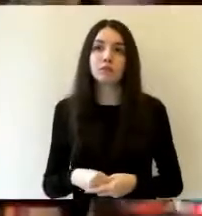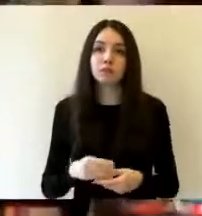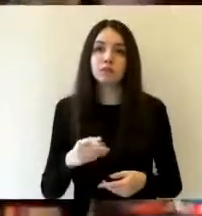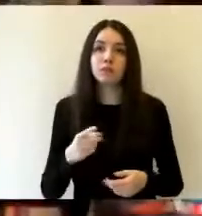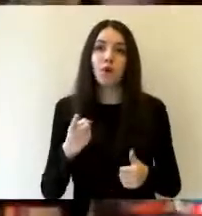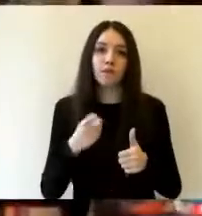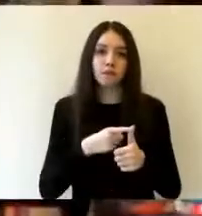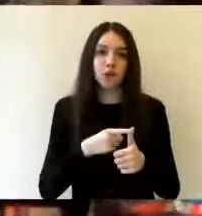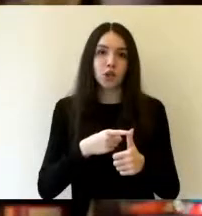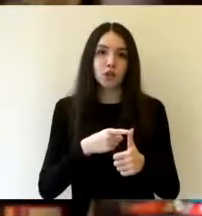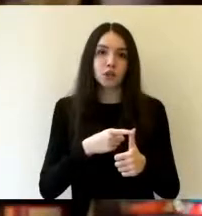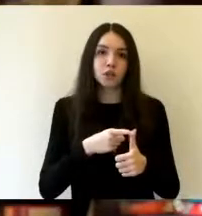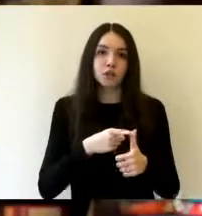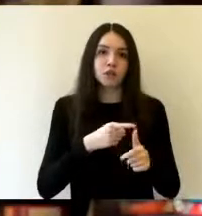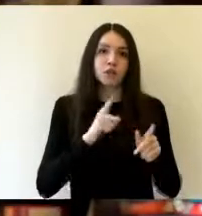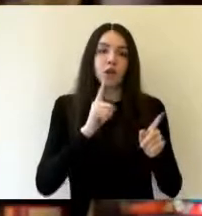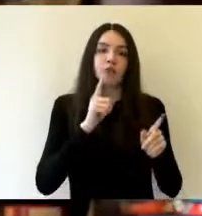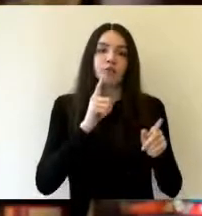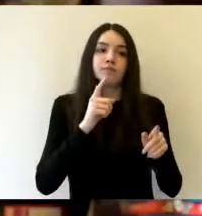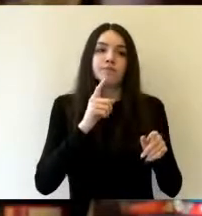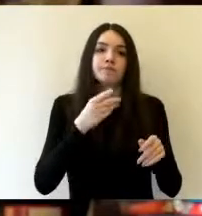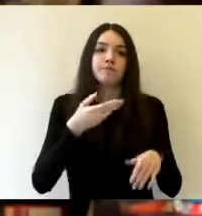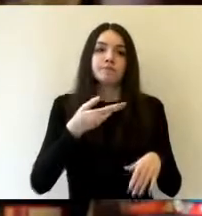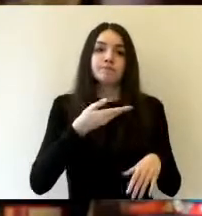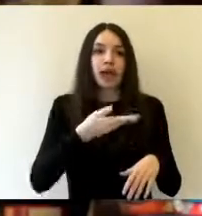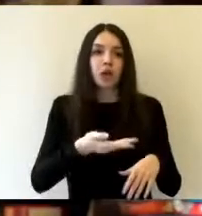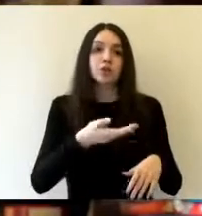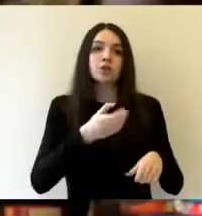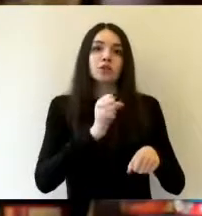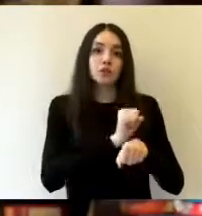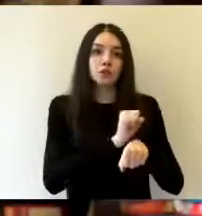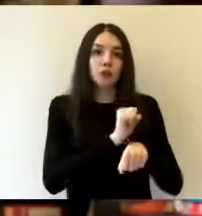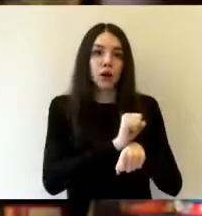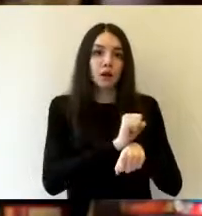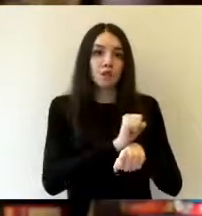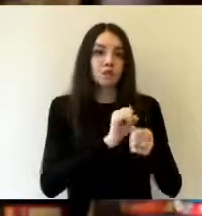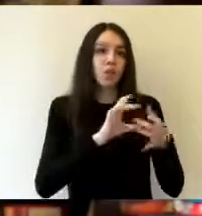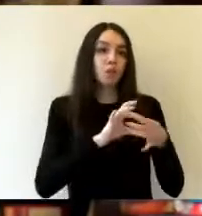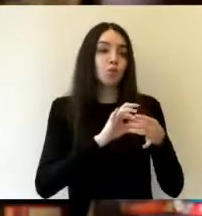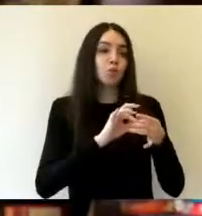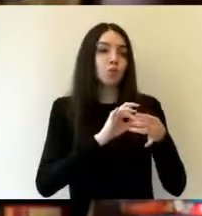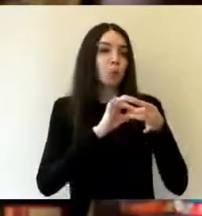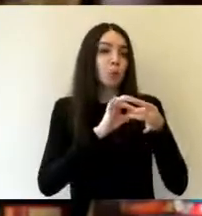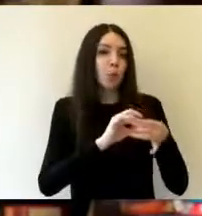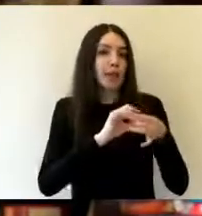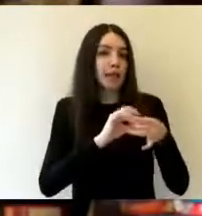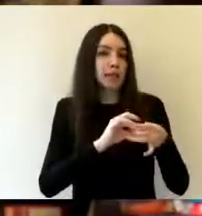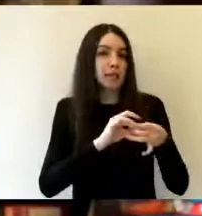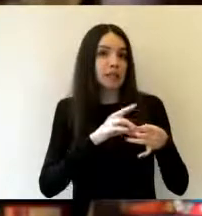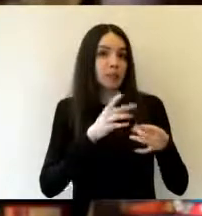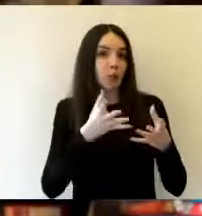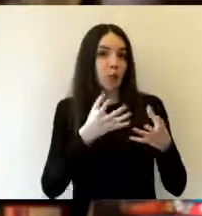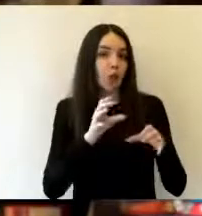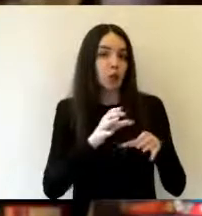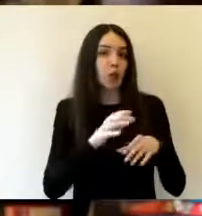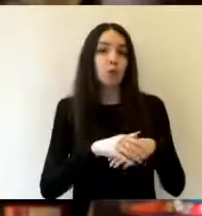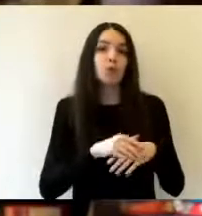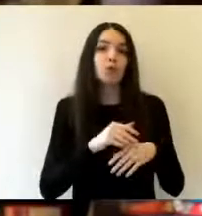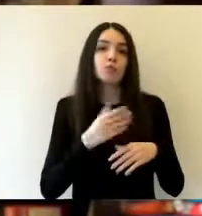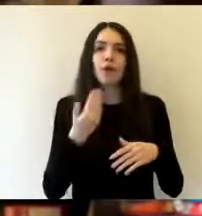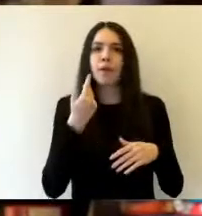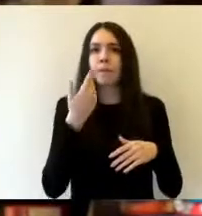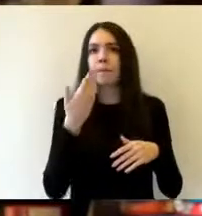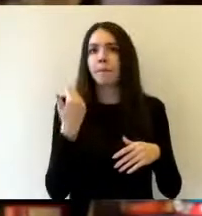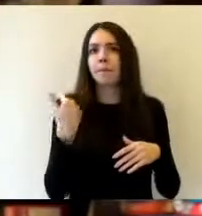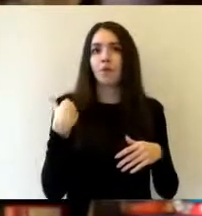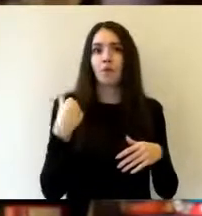that is the thing for sure. And get a job that in some way relates to what you're wanting to do. So I didn't really go into this, but I probably should.